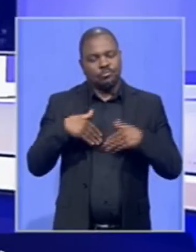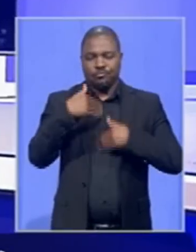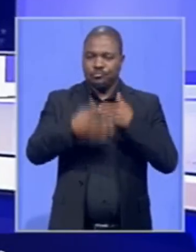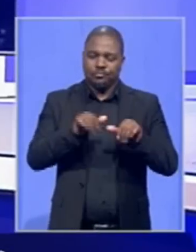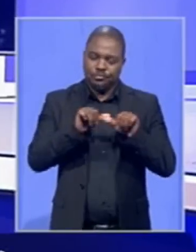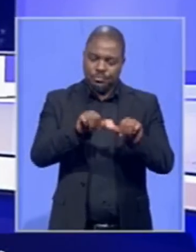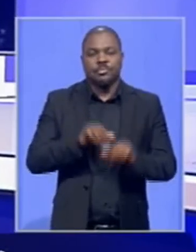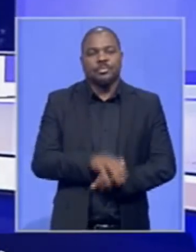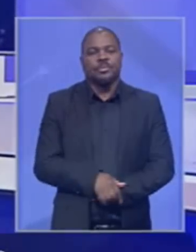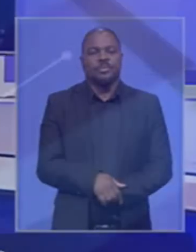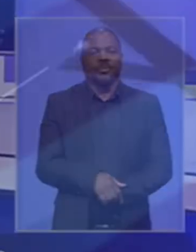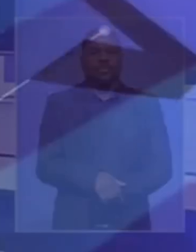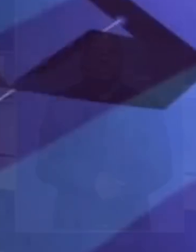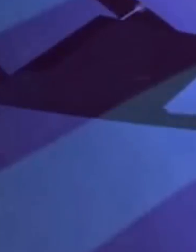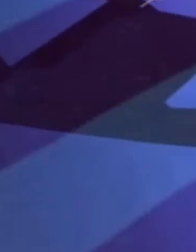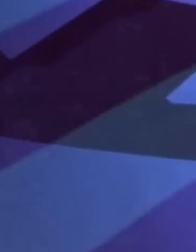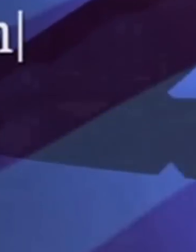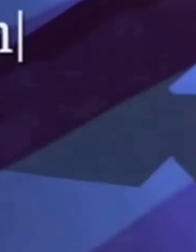temeng.